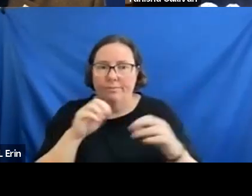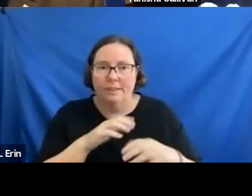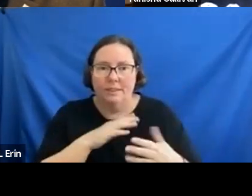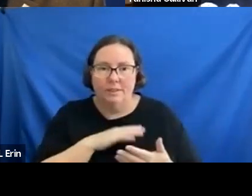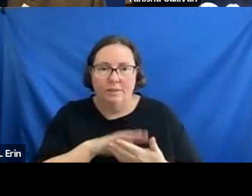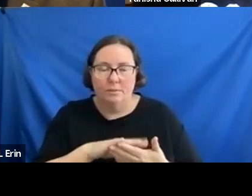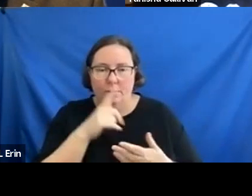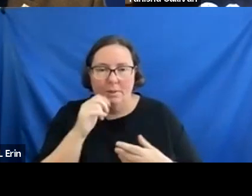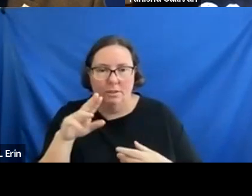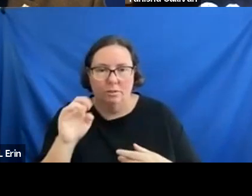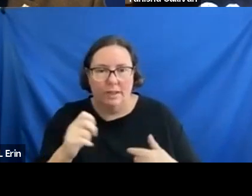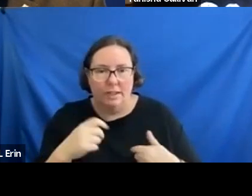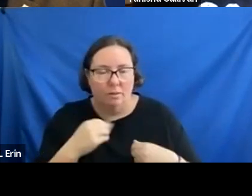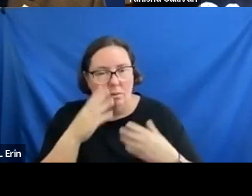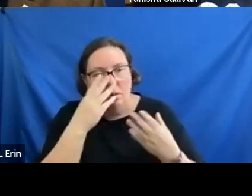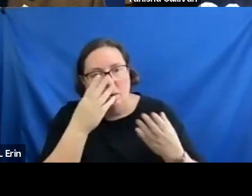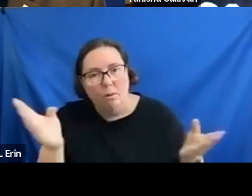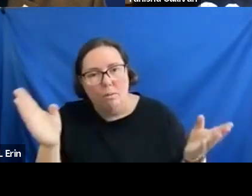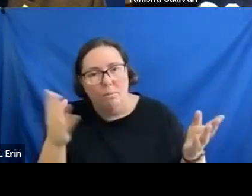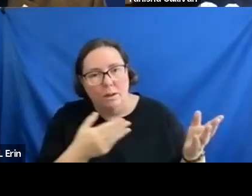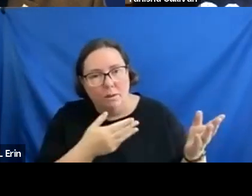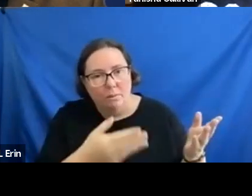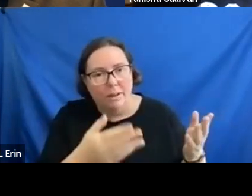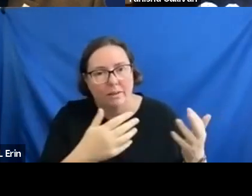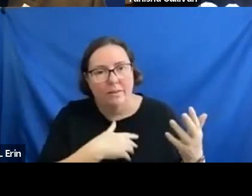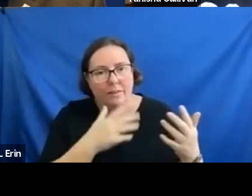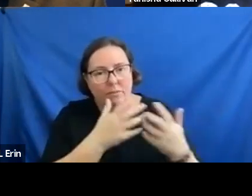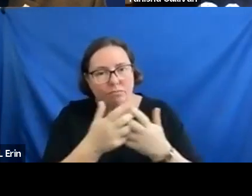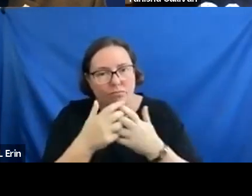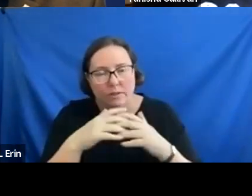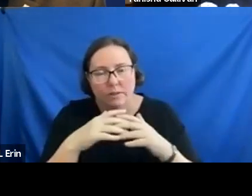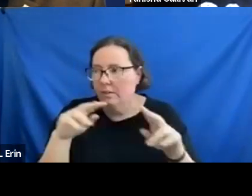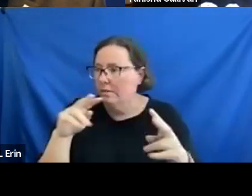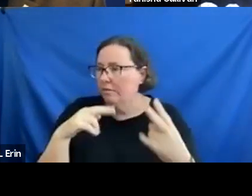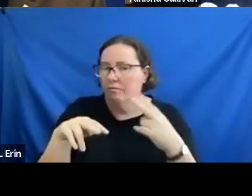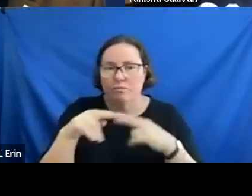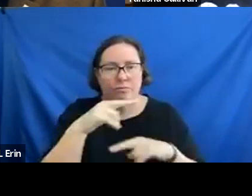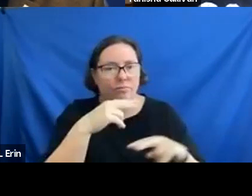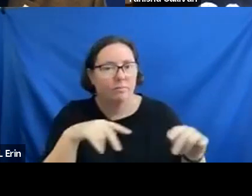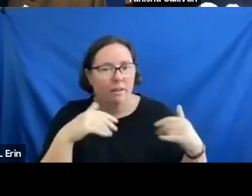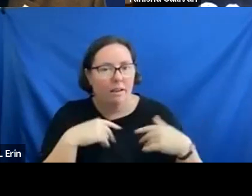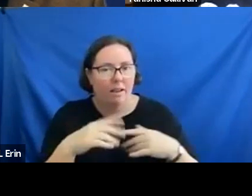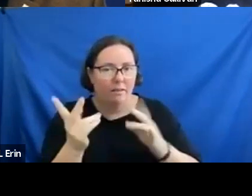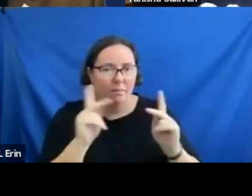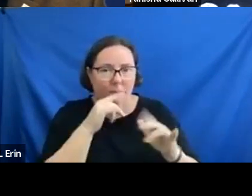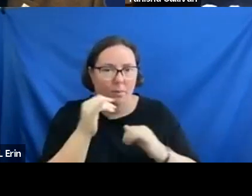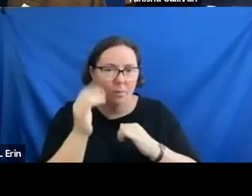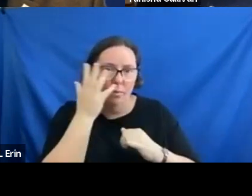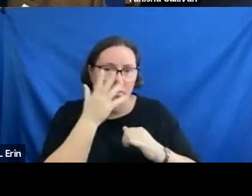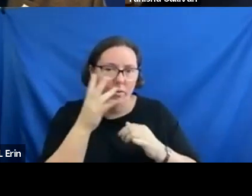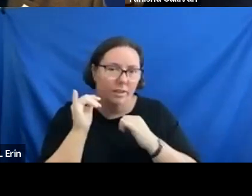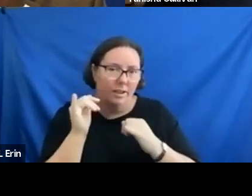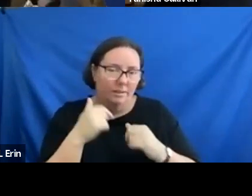whether students feel welcome in them, and whether they feel like they have a critical mass of their peers helping to make sure that happens, so that the